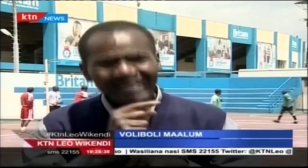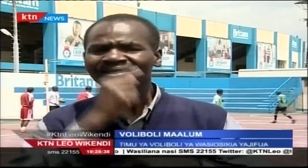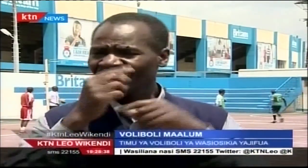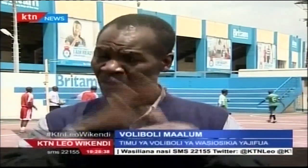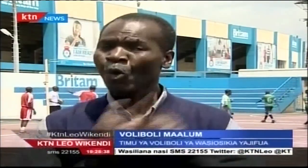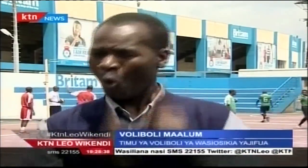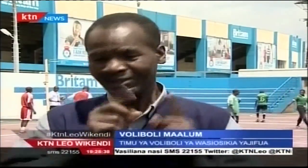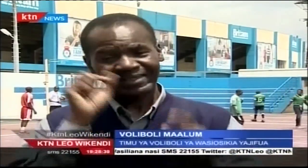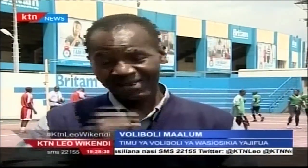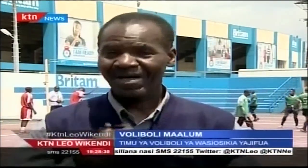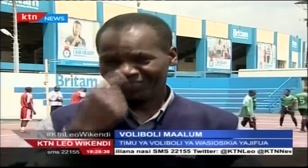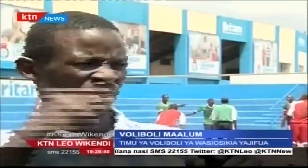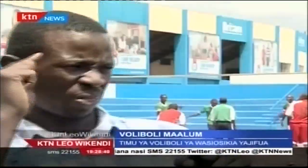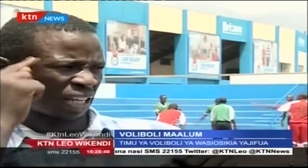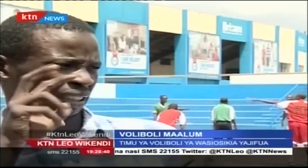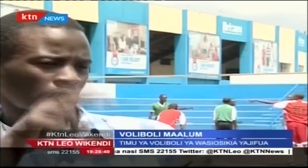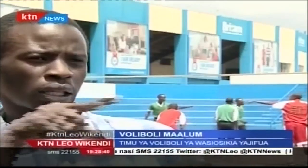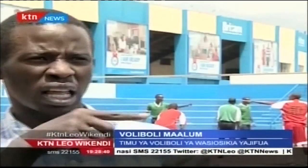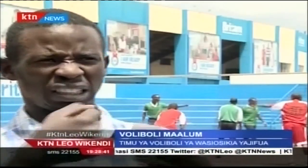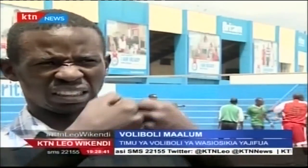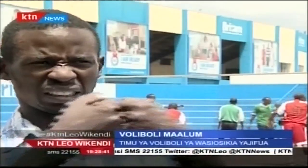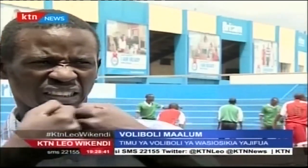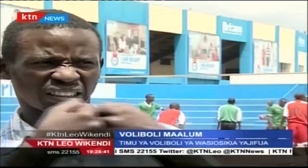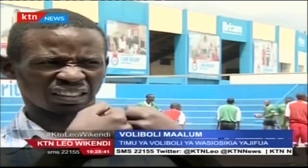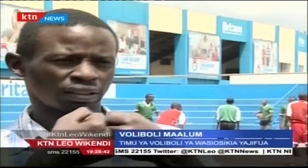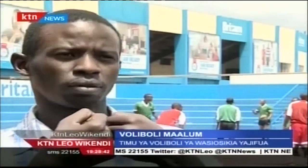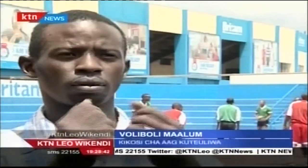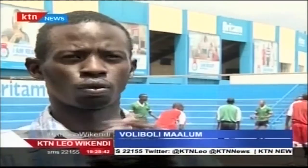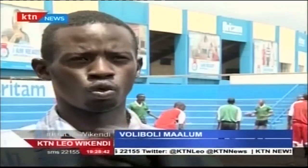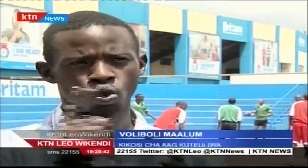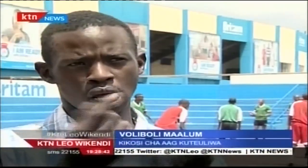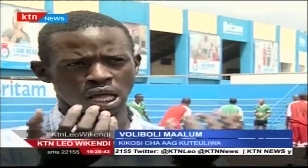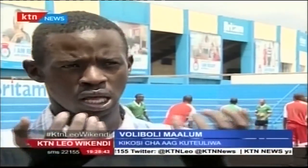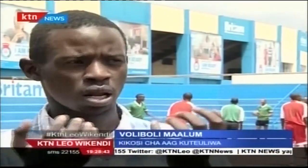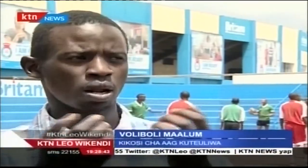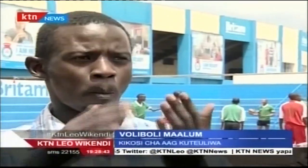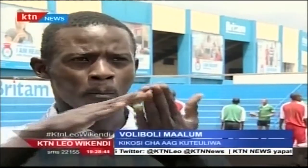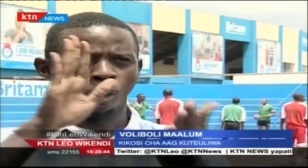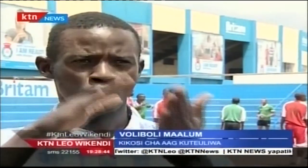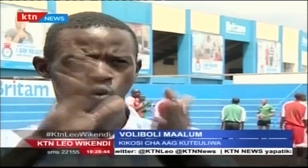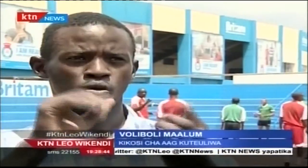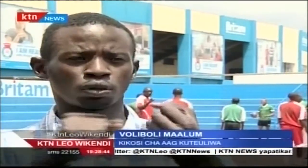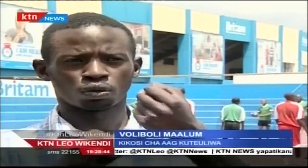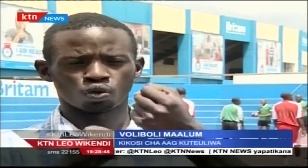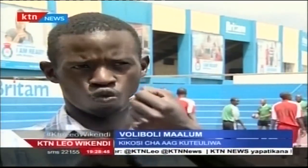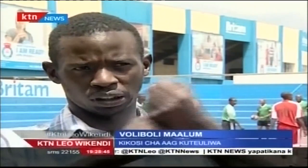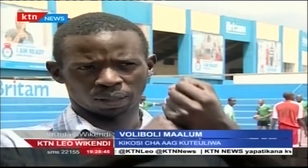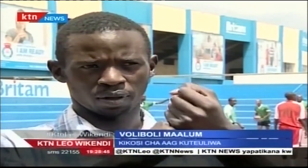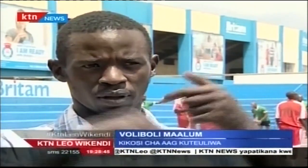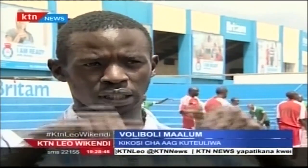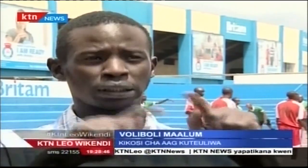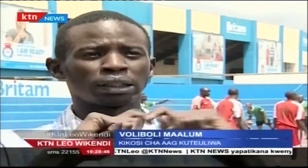to encounter and get to see how we can do it. It's possible. The way I'm seeing, of course, the challenges, but we need